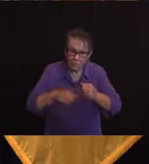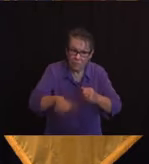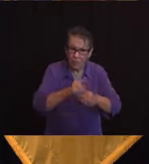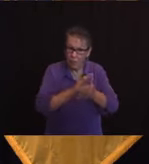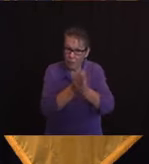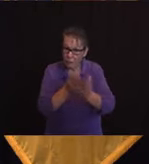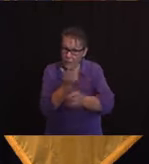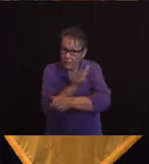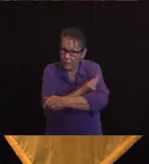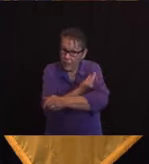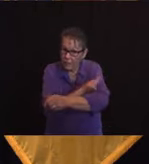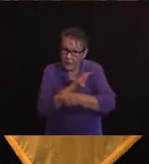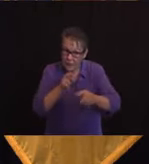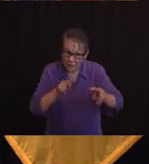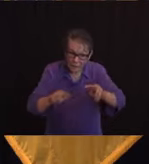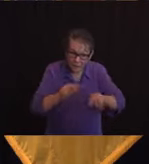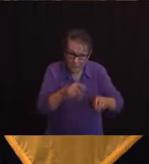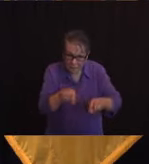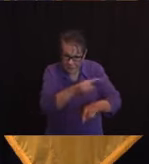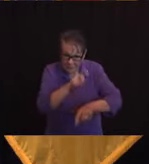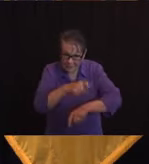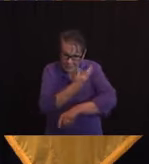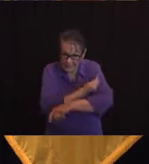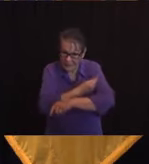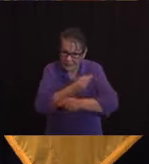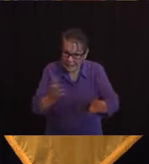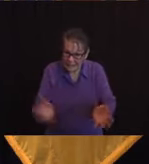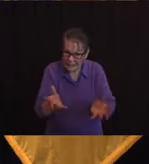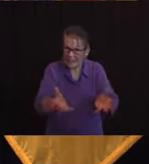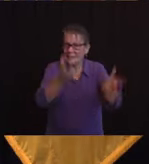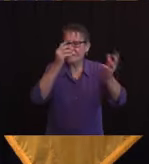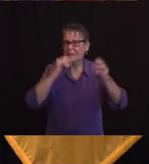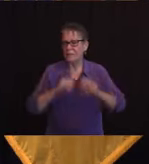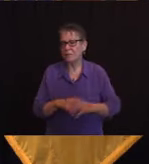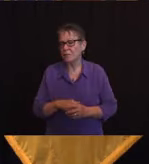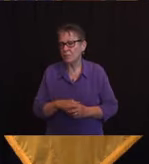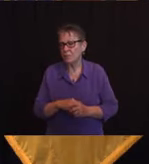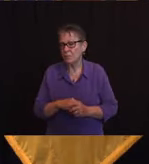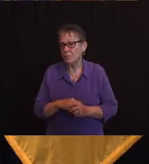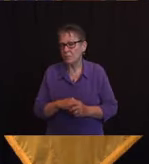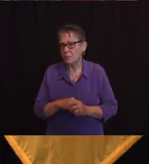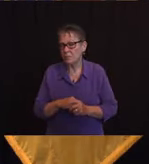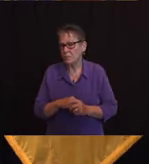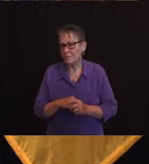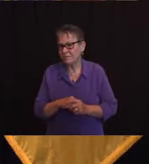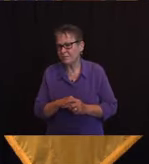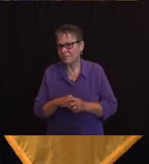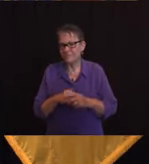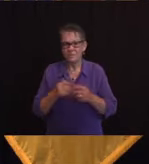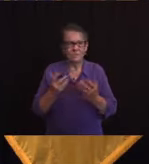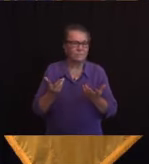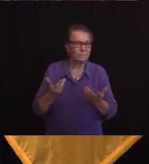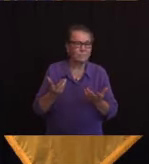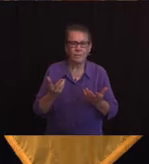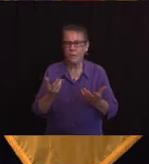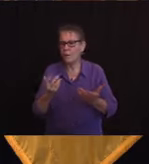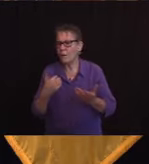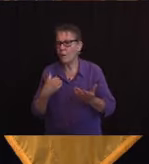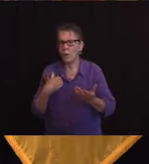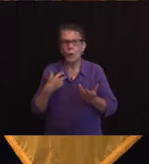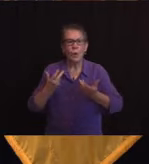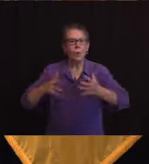reason. Again, we don't want to get overly bureaucratic and not continue to bat at the very high level